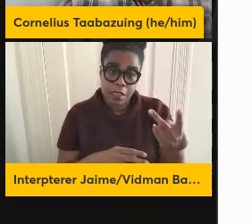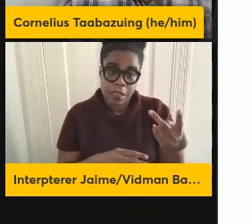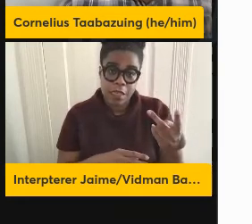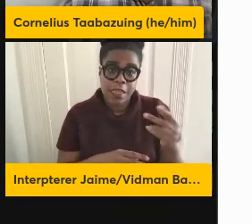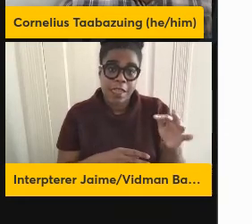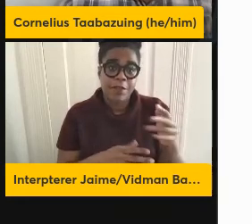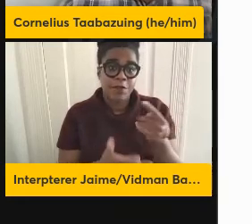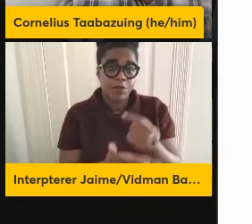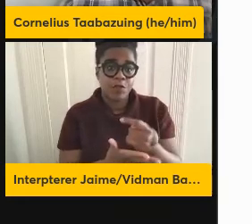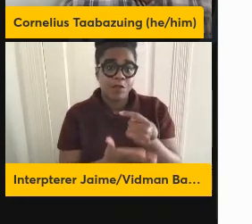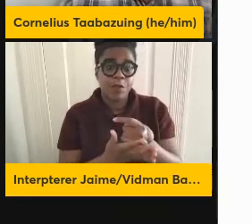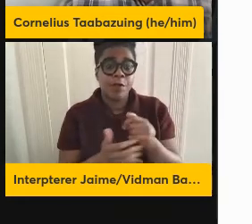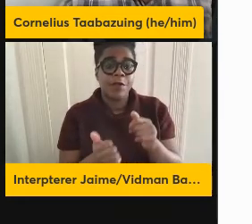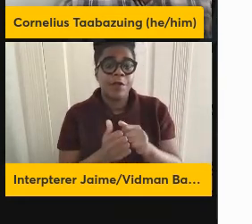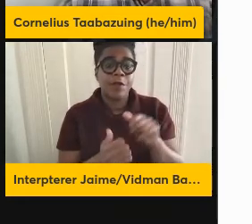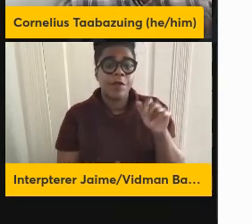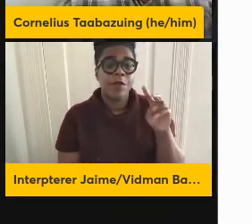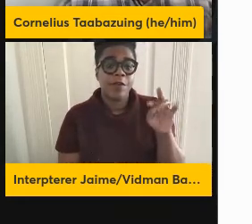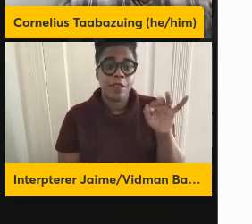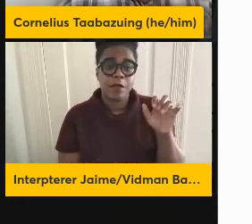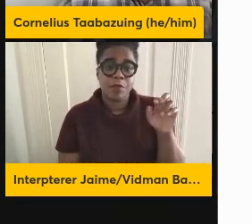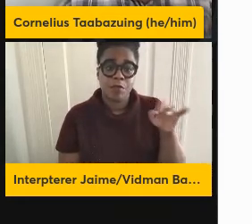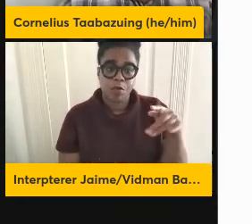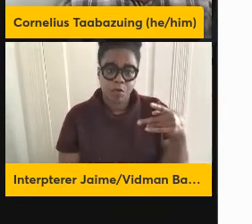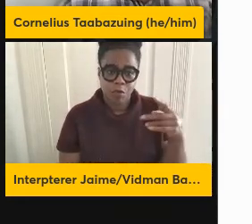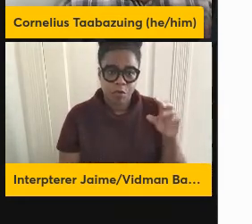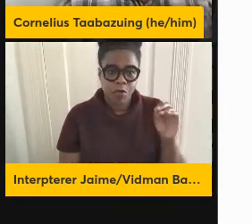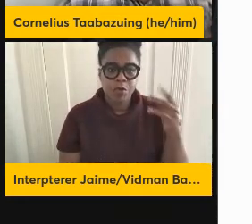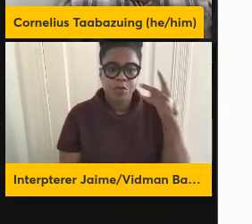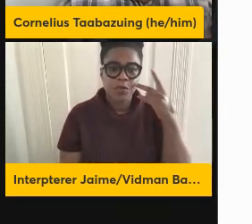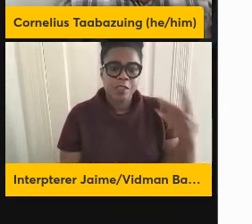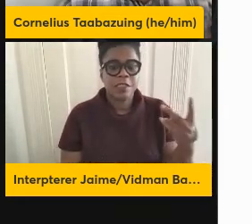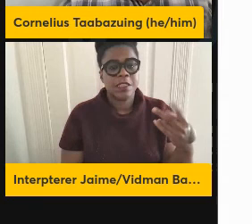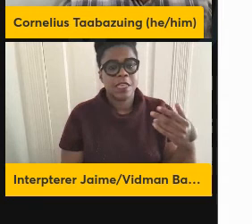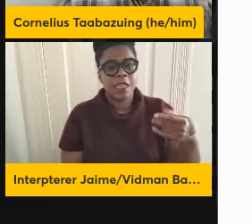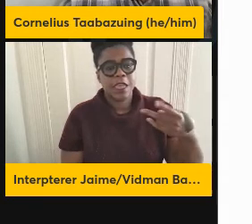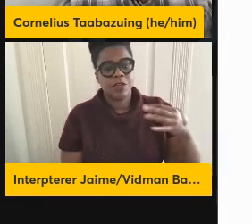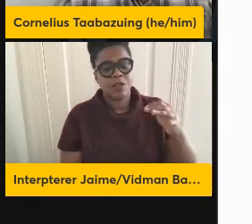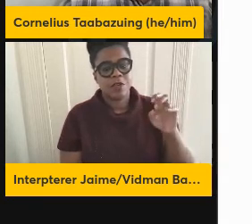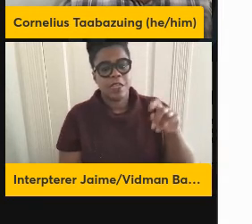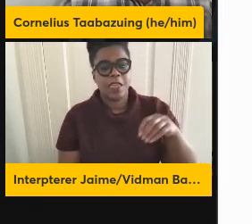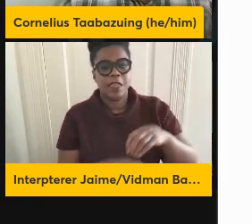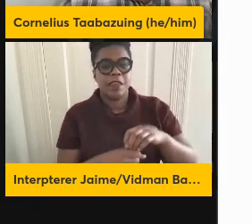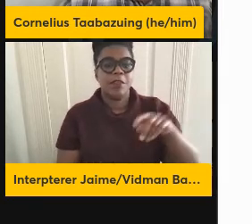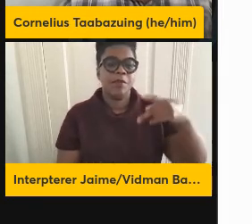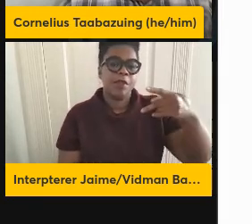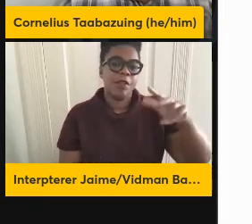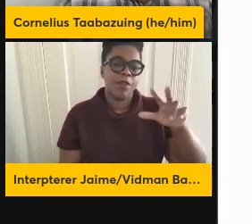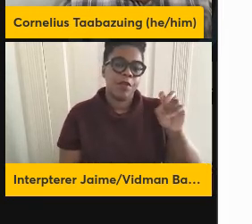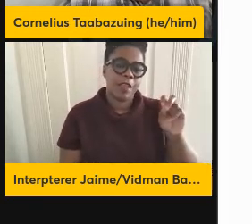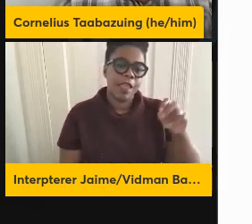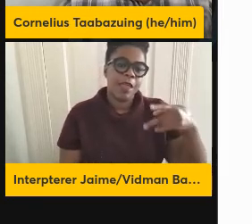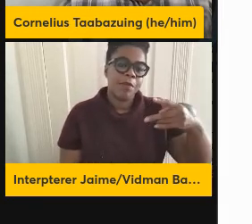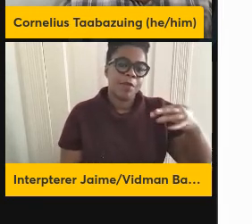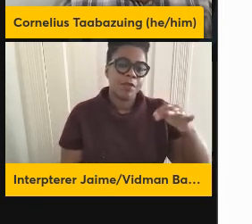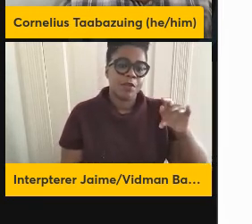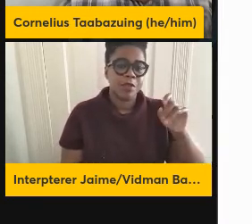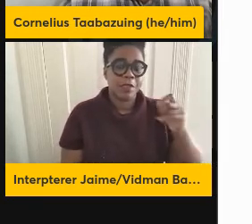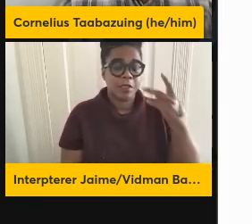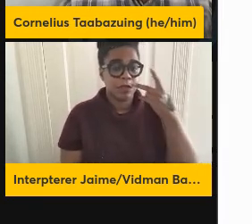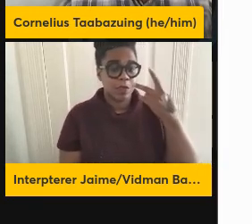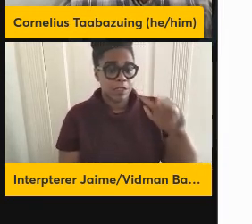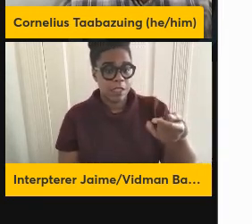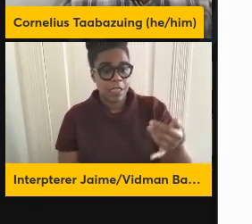treat them with available pro, you expect to see gastrin D processing into that P30 band, indicative of pyroptosis, and that's exactly what we